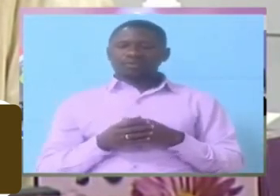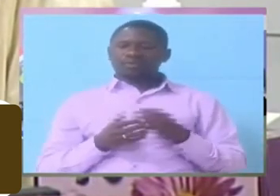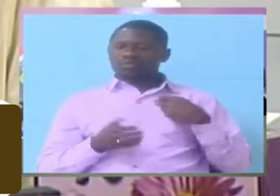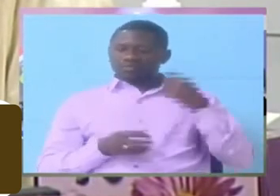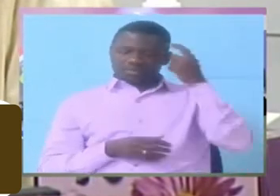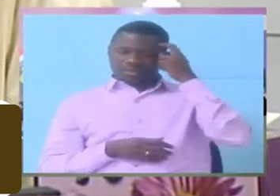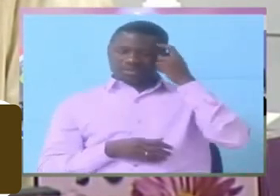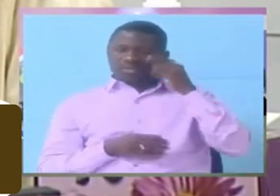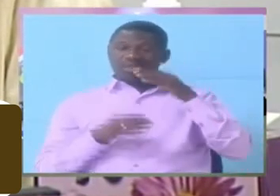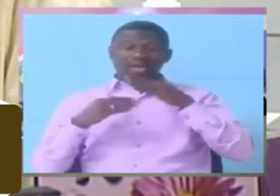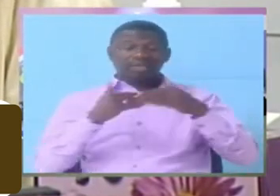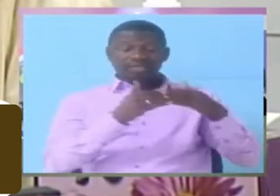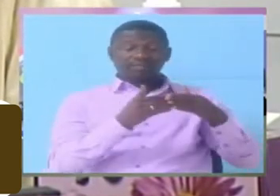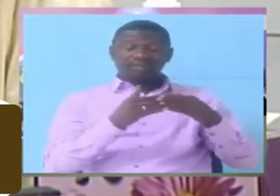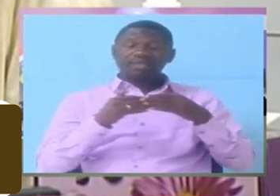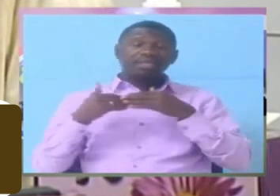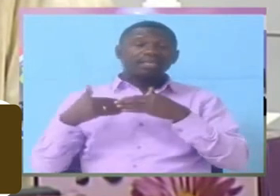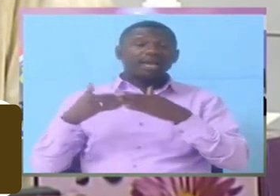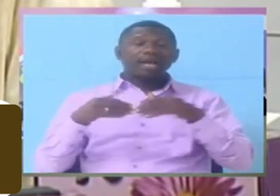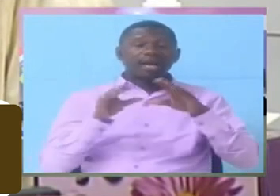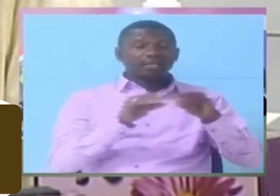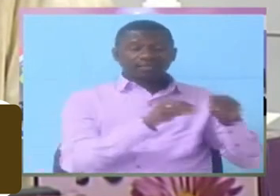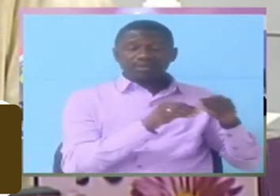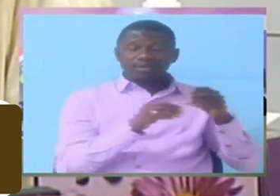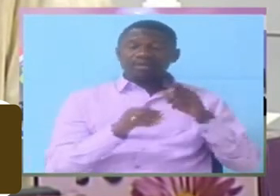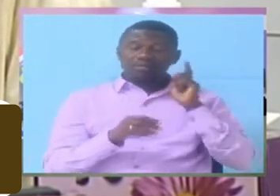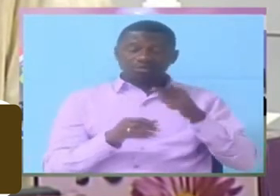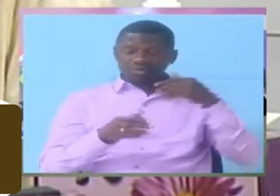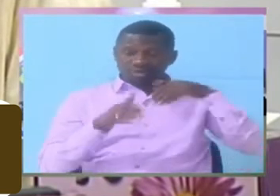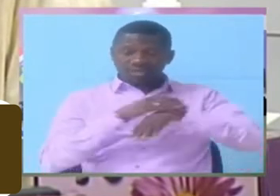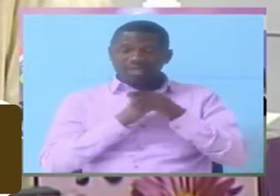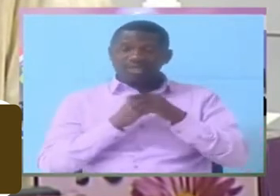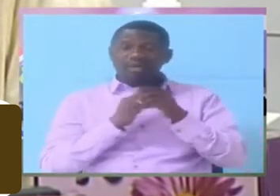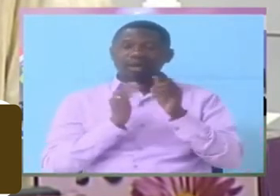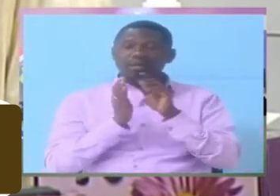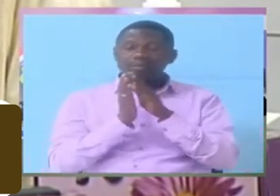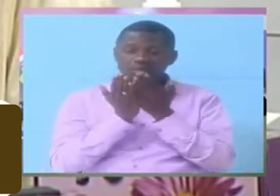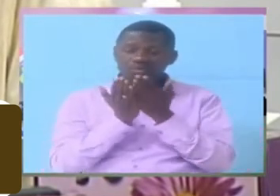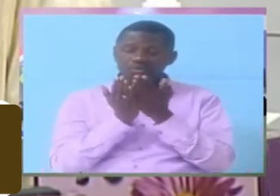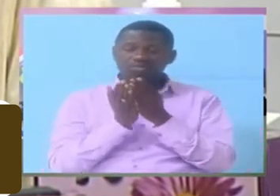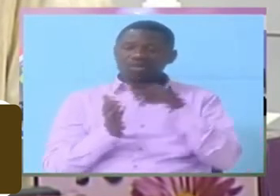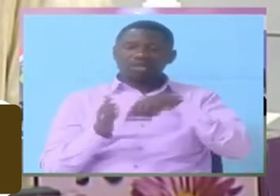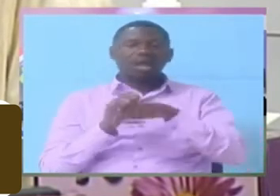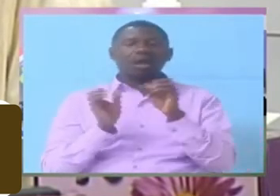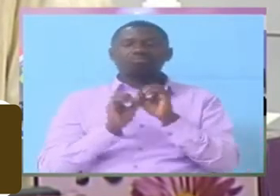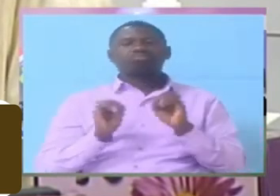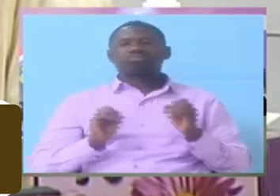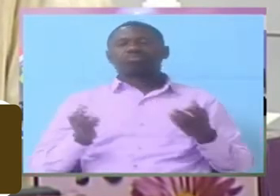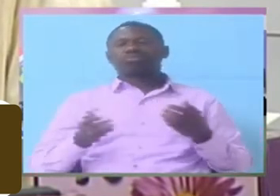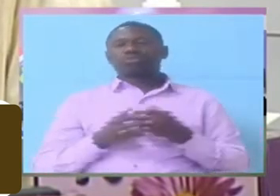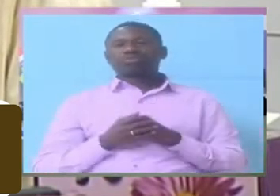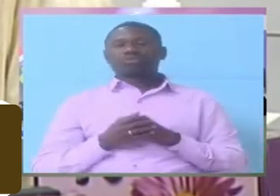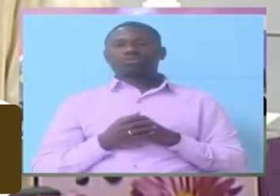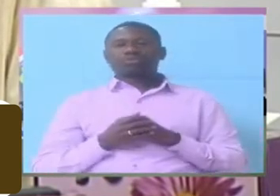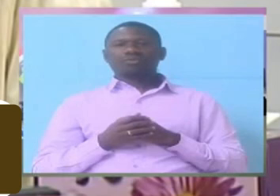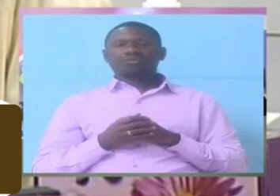there. Ntela miroto nga miranun kolumenu nyanta tarla wo diary kono imantaraji. So what did